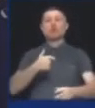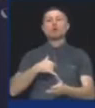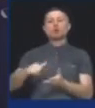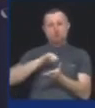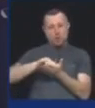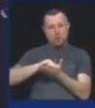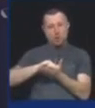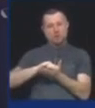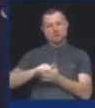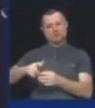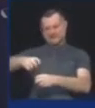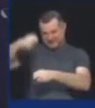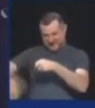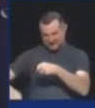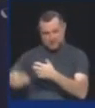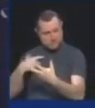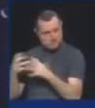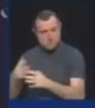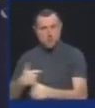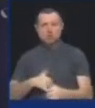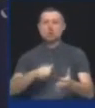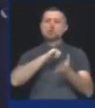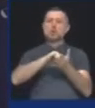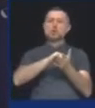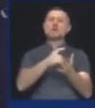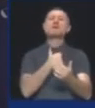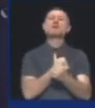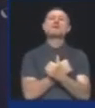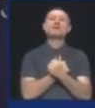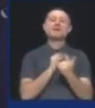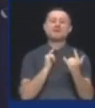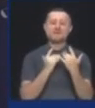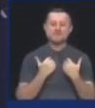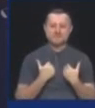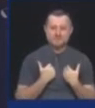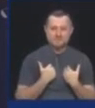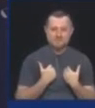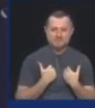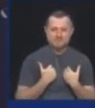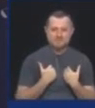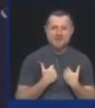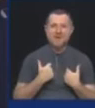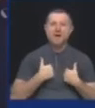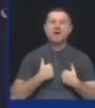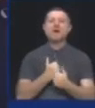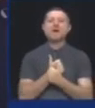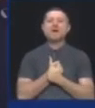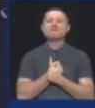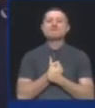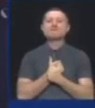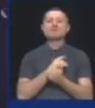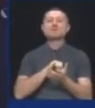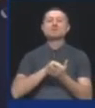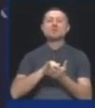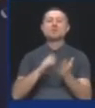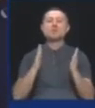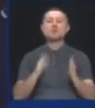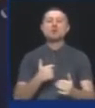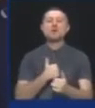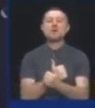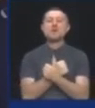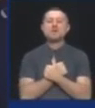of the women. He was about to be impeached also because of the scandal involving people in nursing homes and